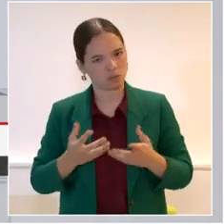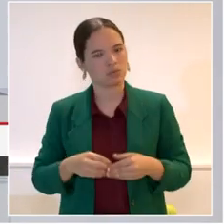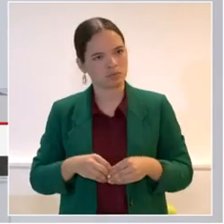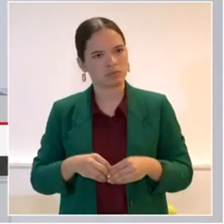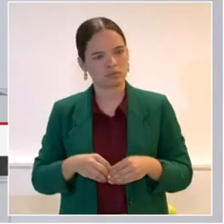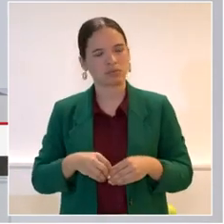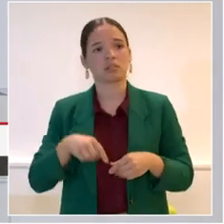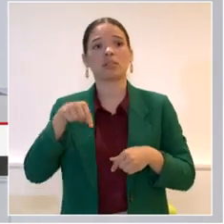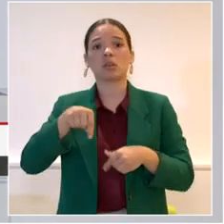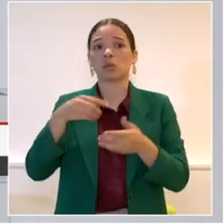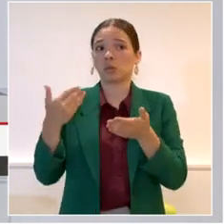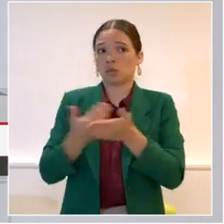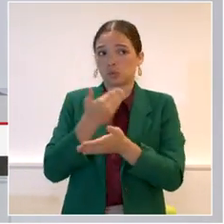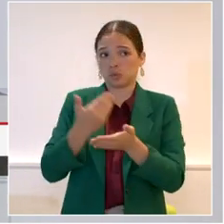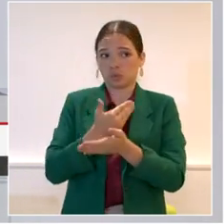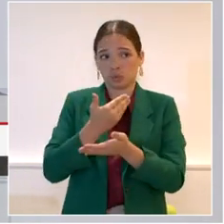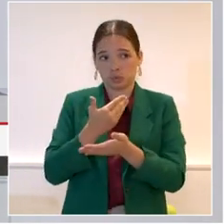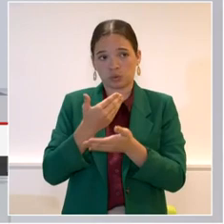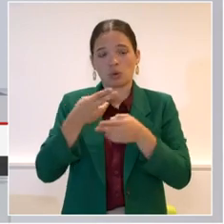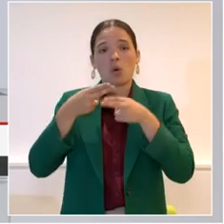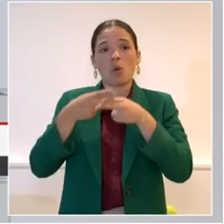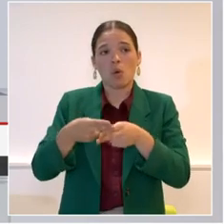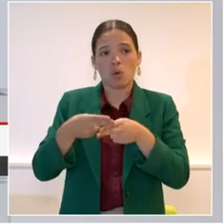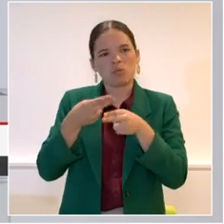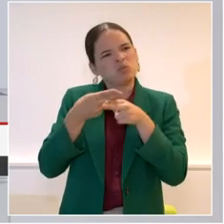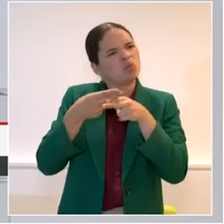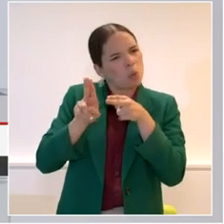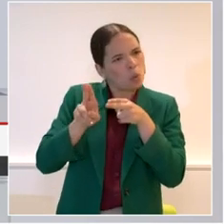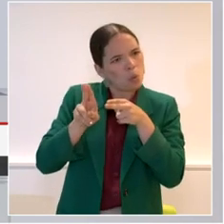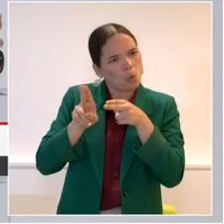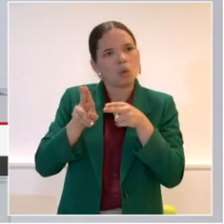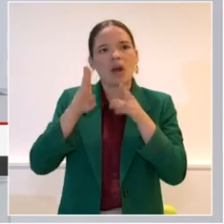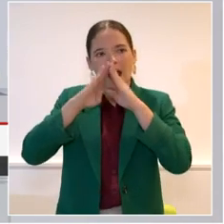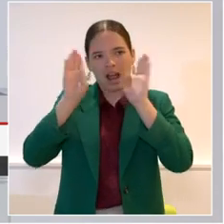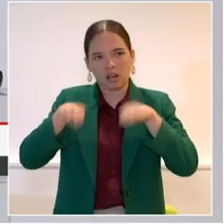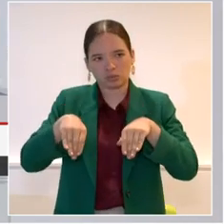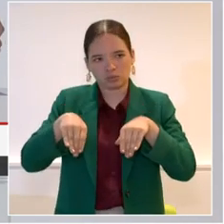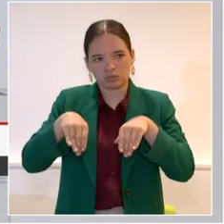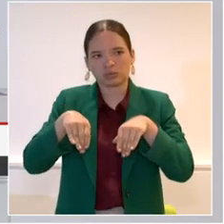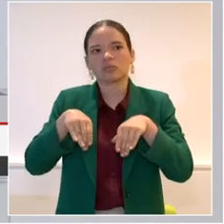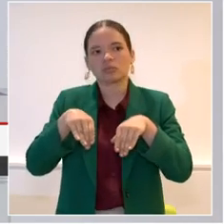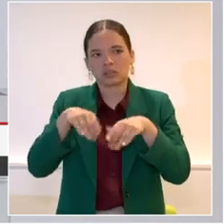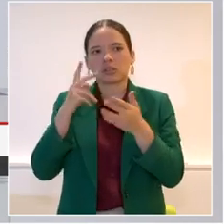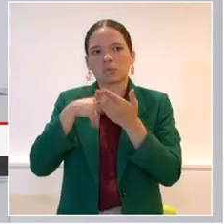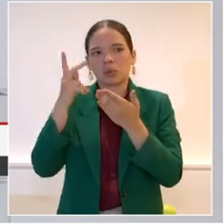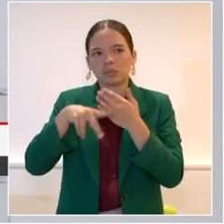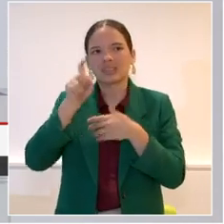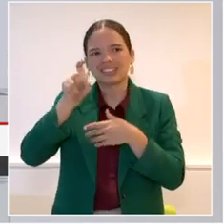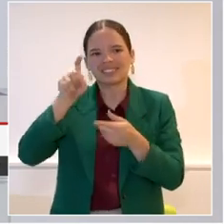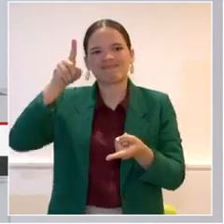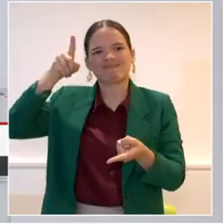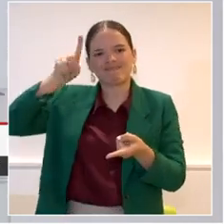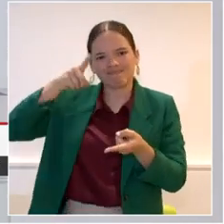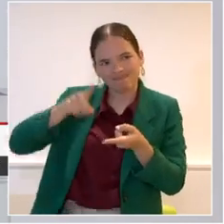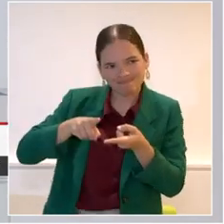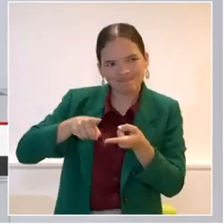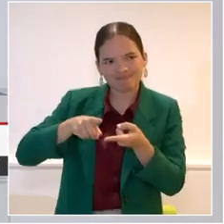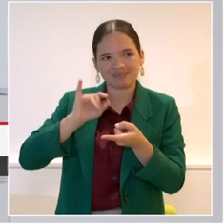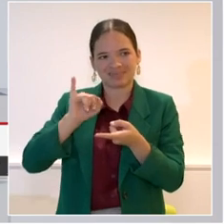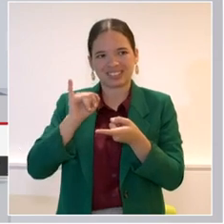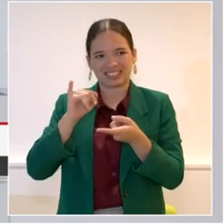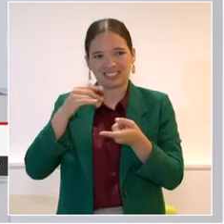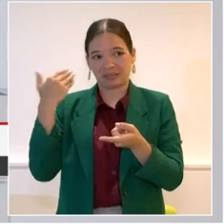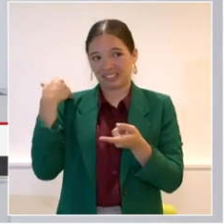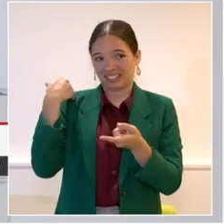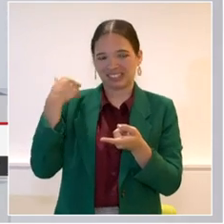housing programs, our goal was to get our length of stay down from about where it was around a year to under 90 days.